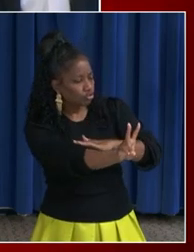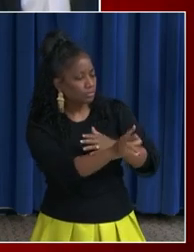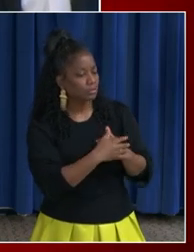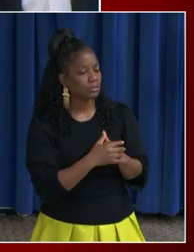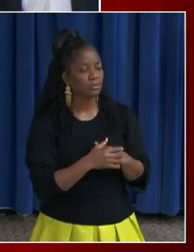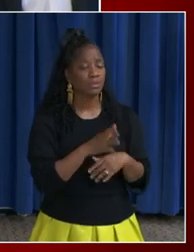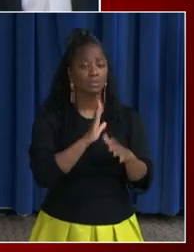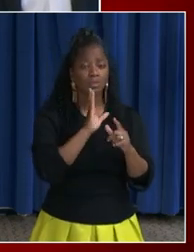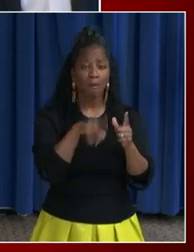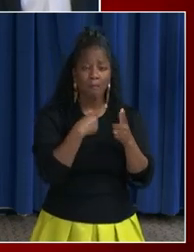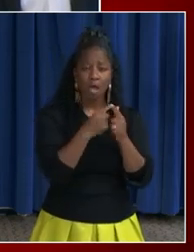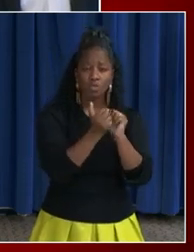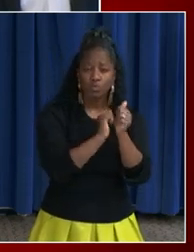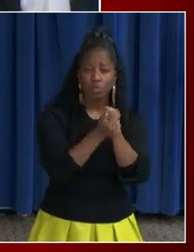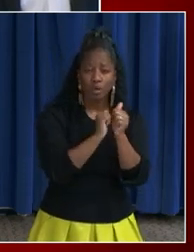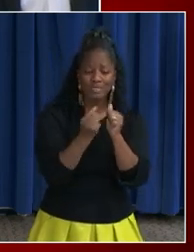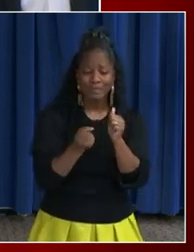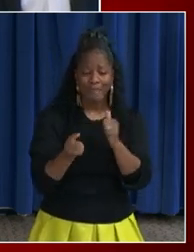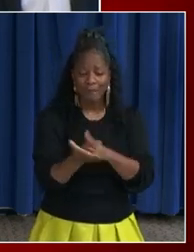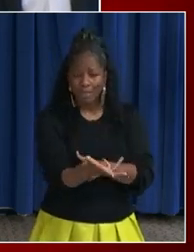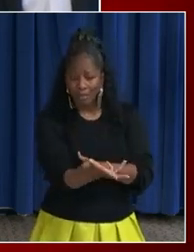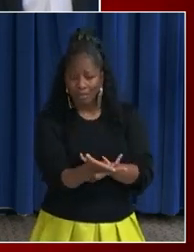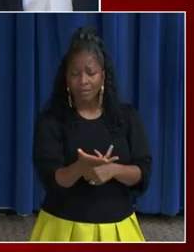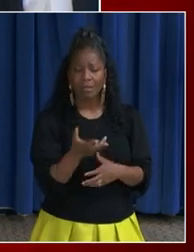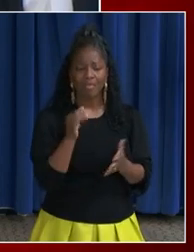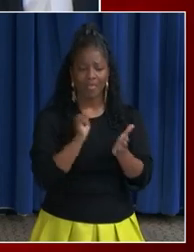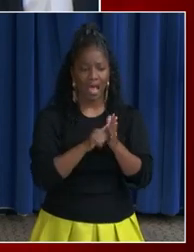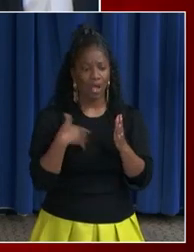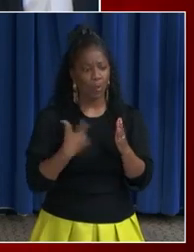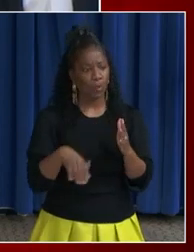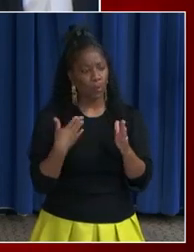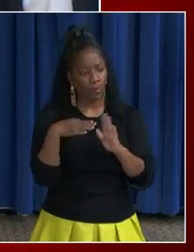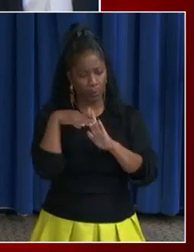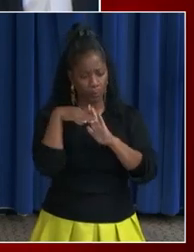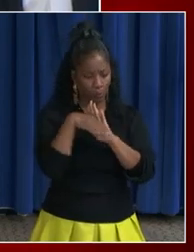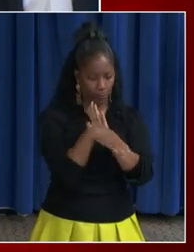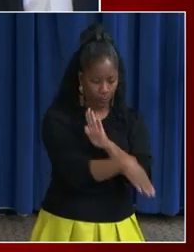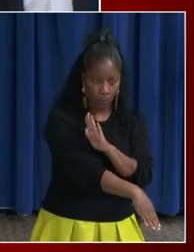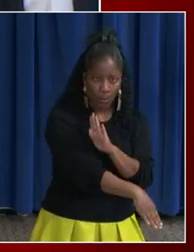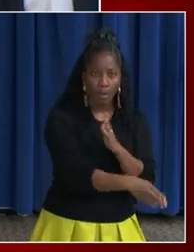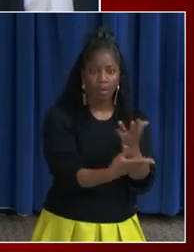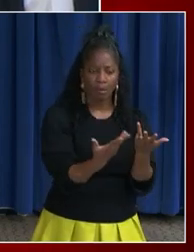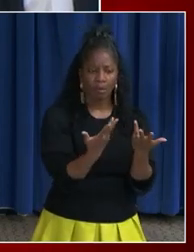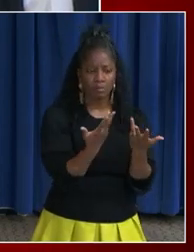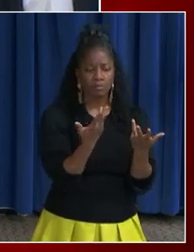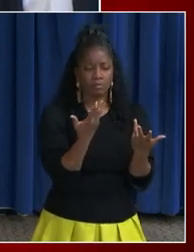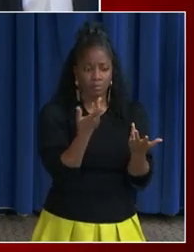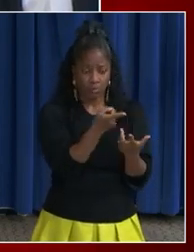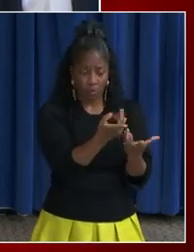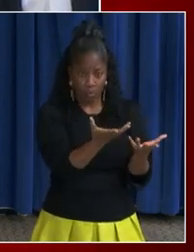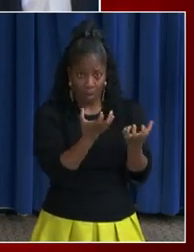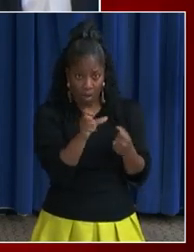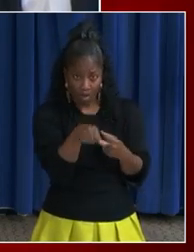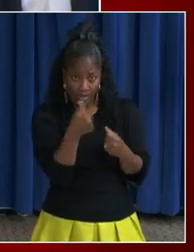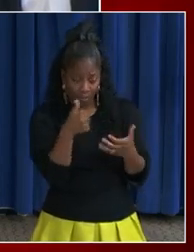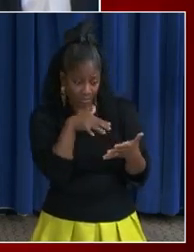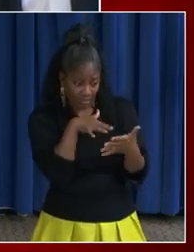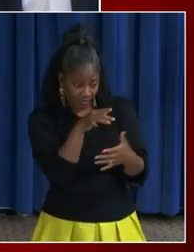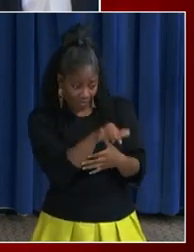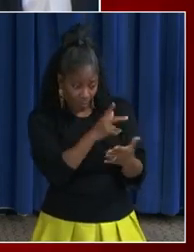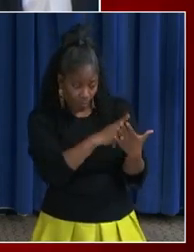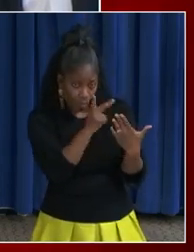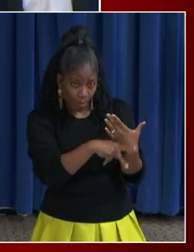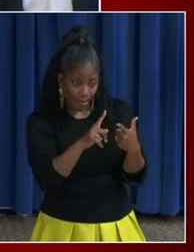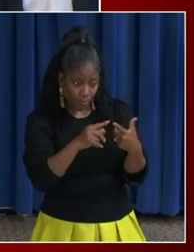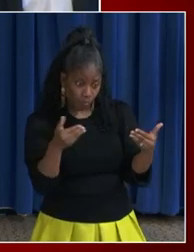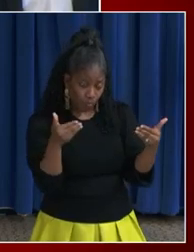Sports gambling is something that has fallen dramatically short of projections. Do you want another study of this program to